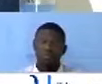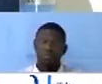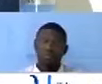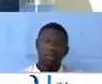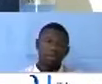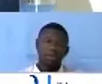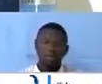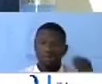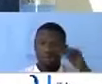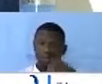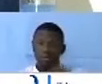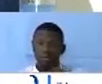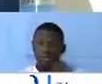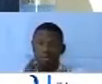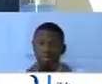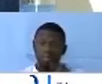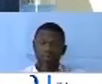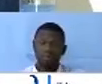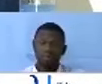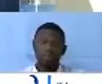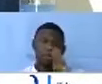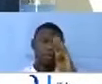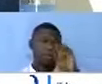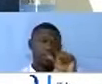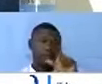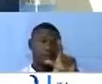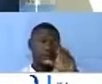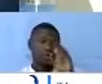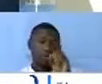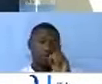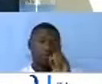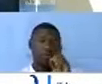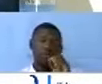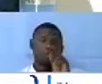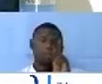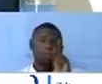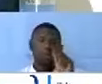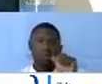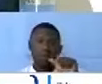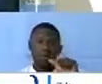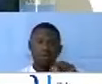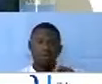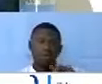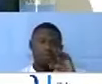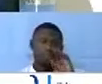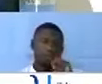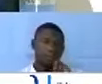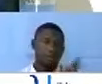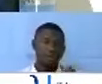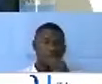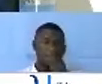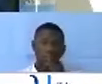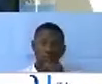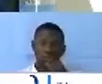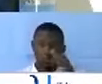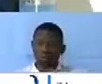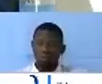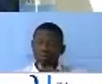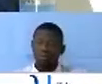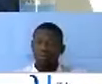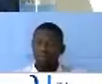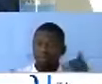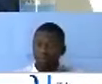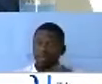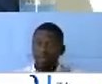that, tay waxa ci tamit. Balo Kante. Incriminated you in torture. Wax na na yo bokk nga ci ni ko mitital.